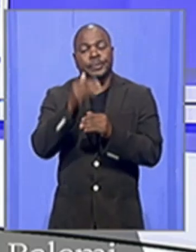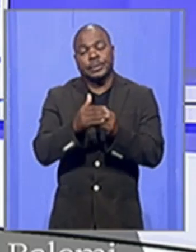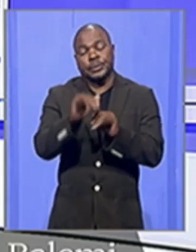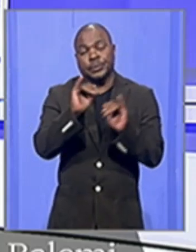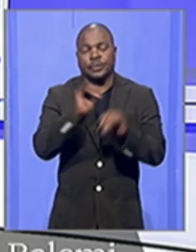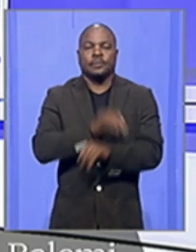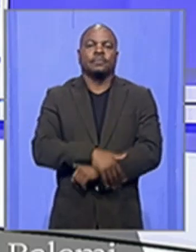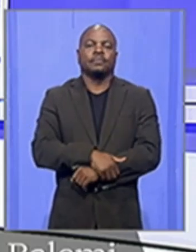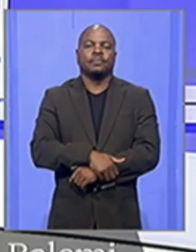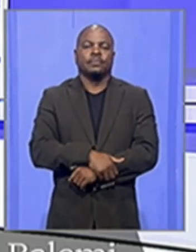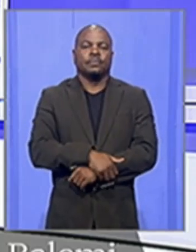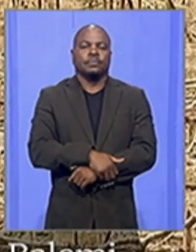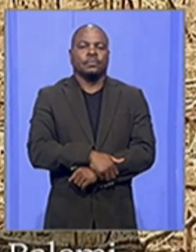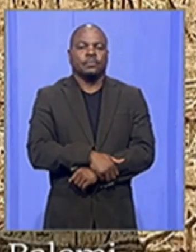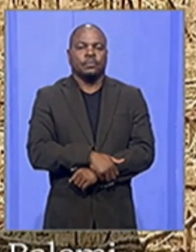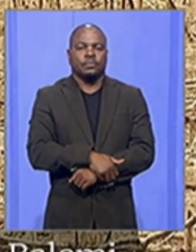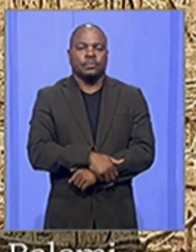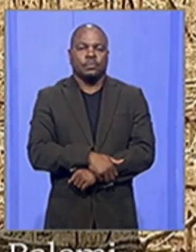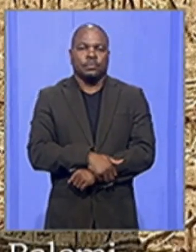diwelang.